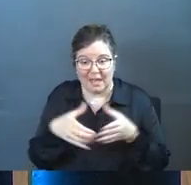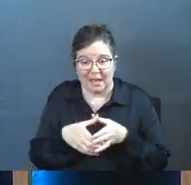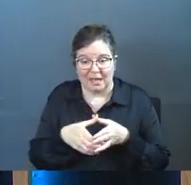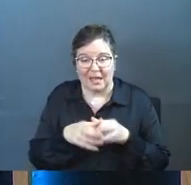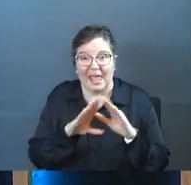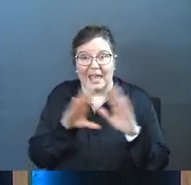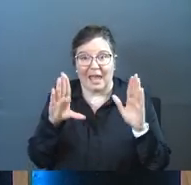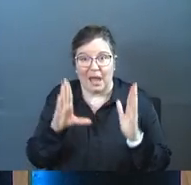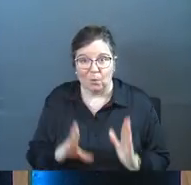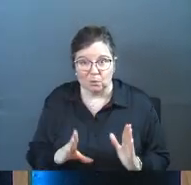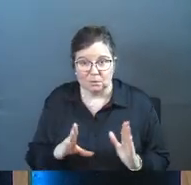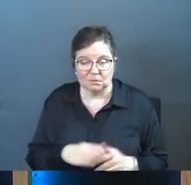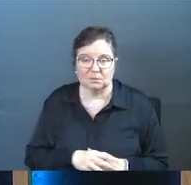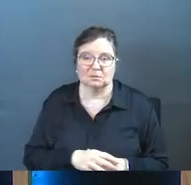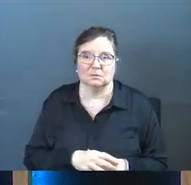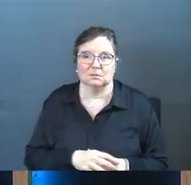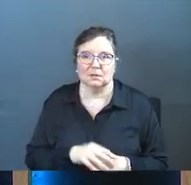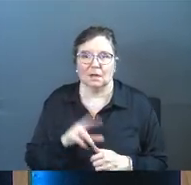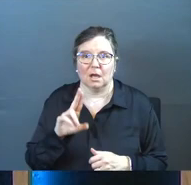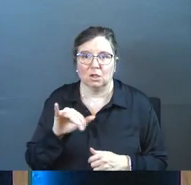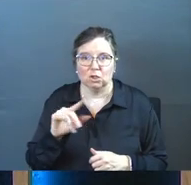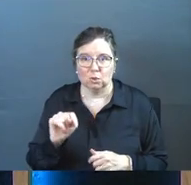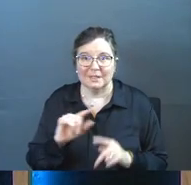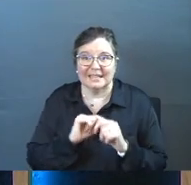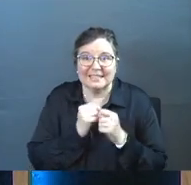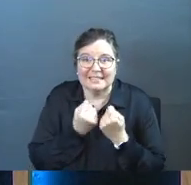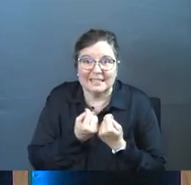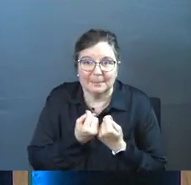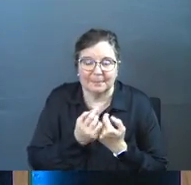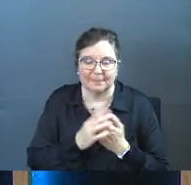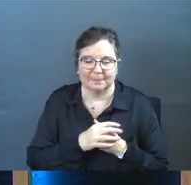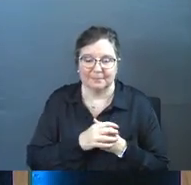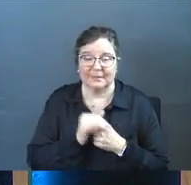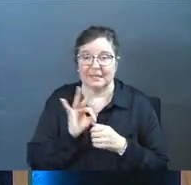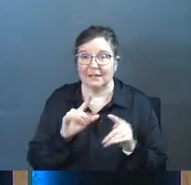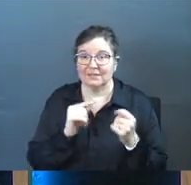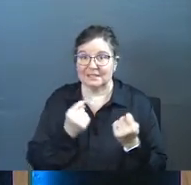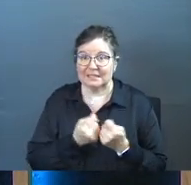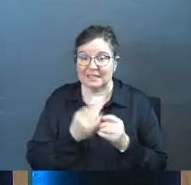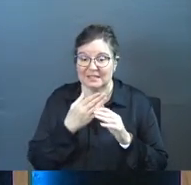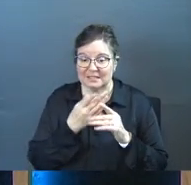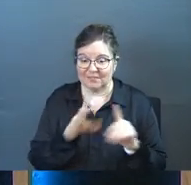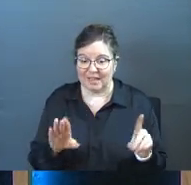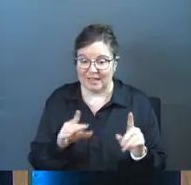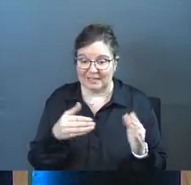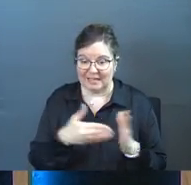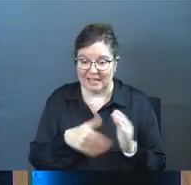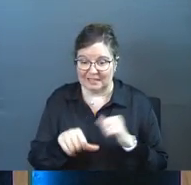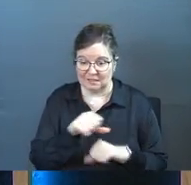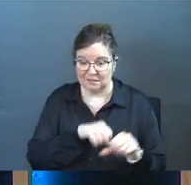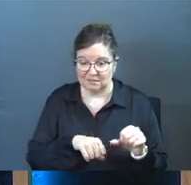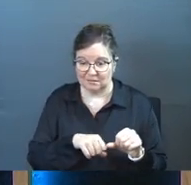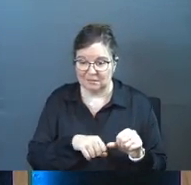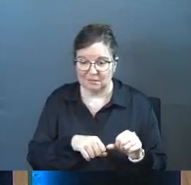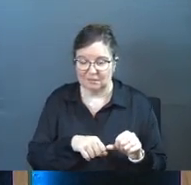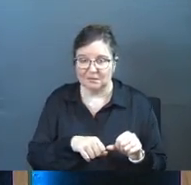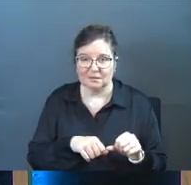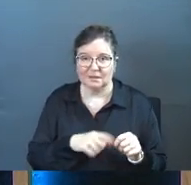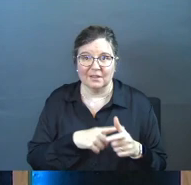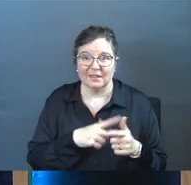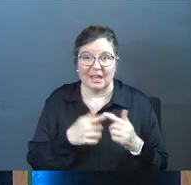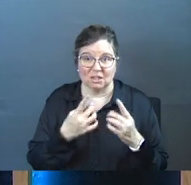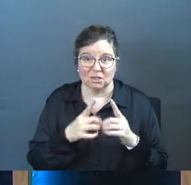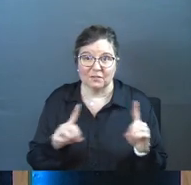there, a house, a unit, a team. If a team is divided against itself,